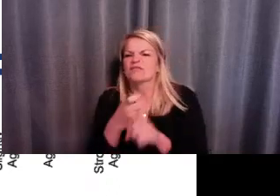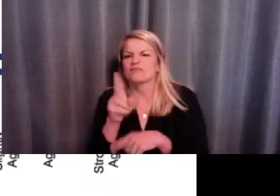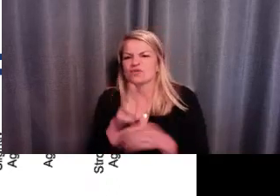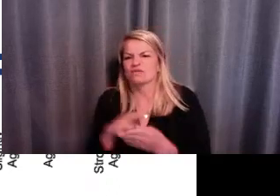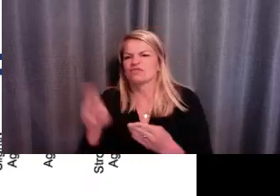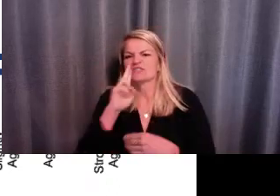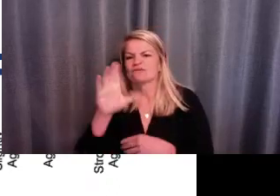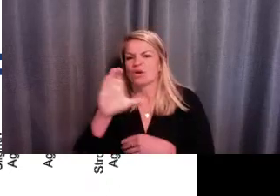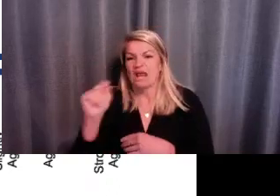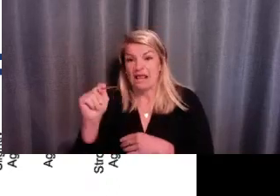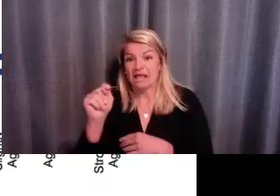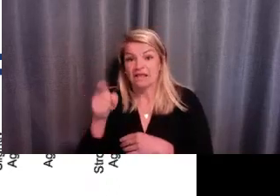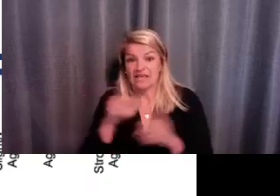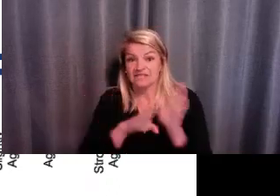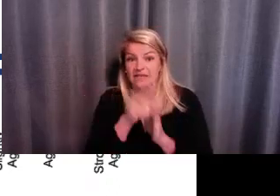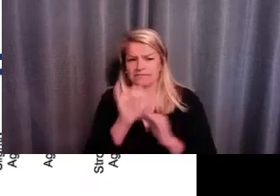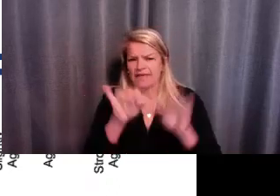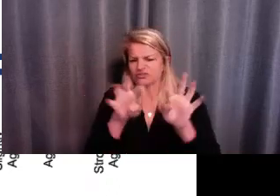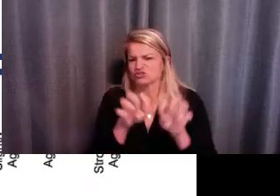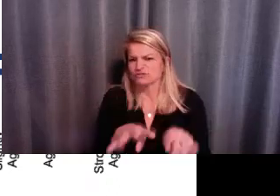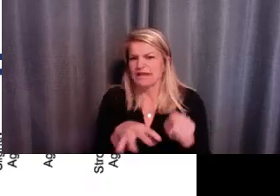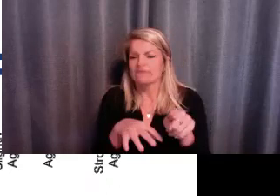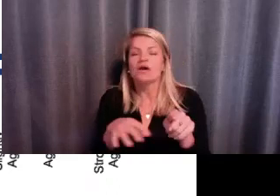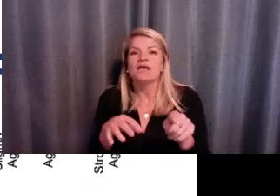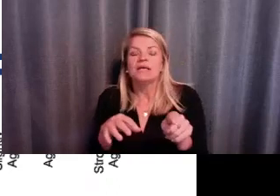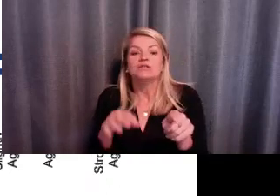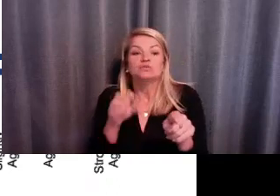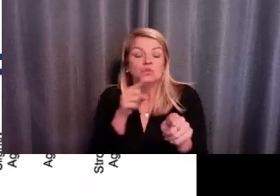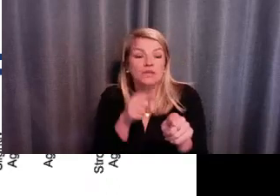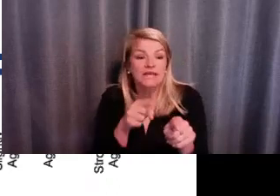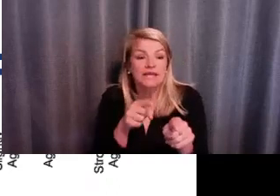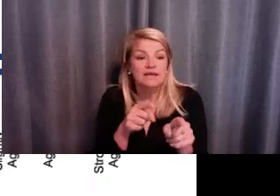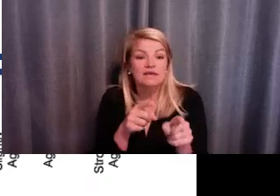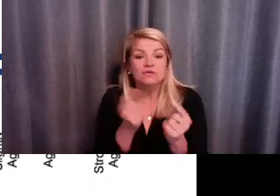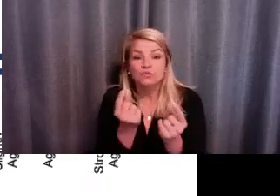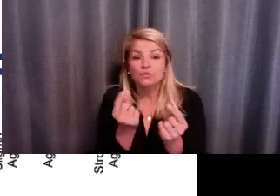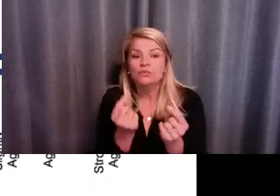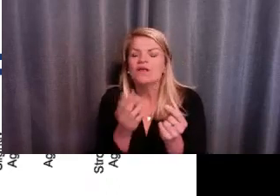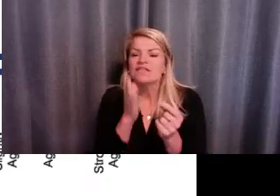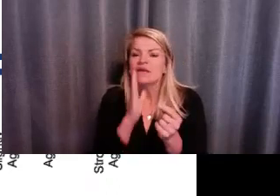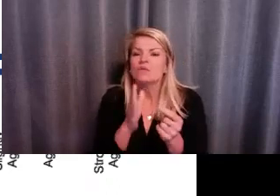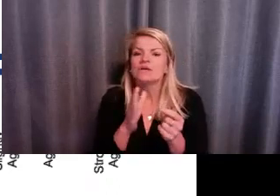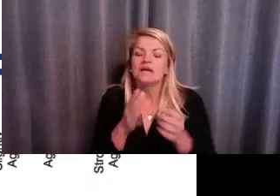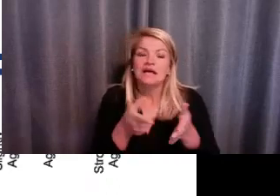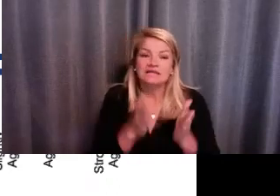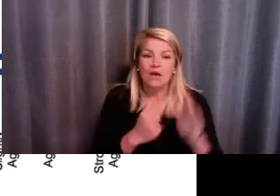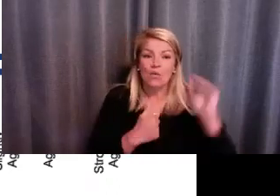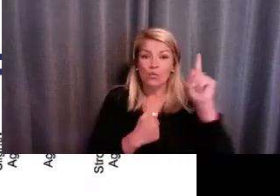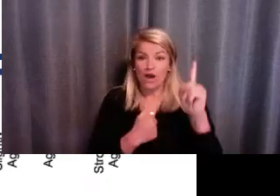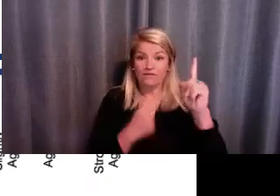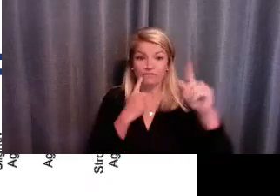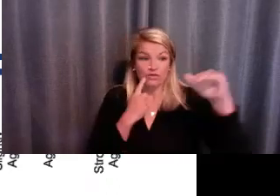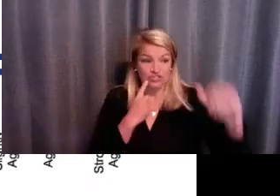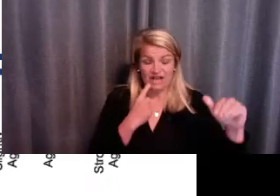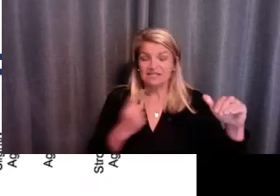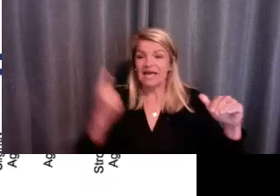or University of Connecticut, and they allowed one child version and one caregiver version or a